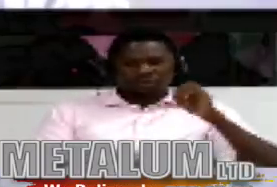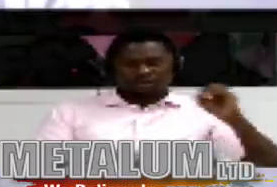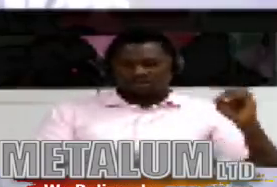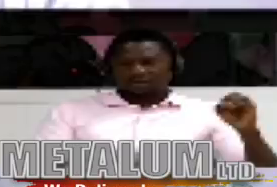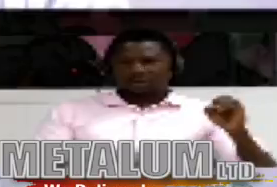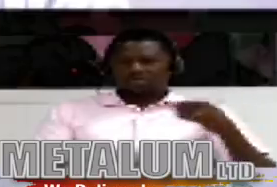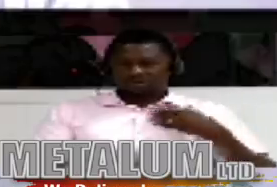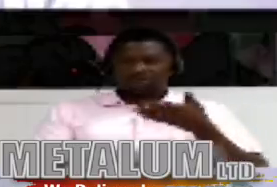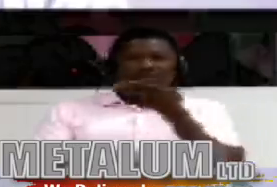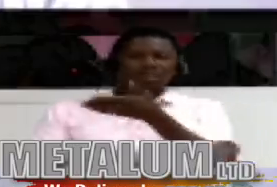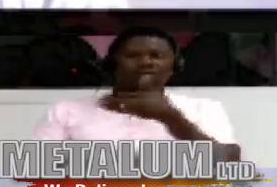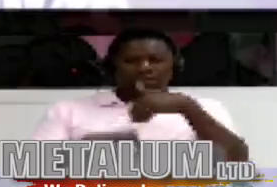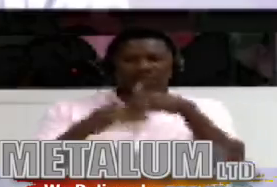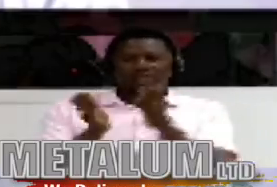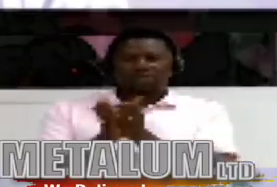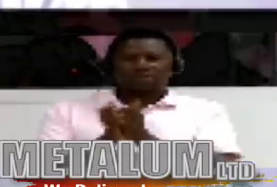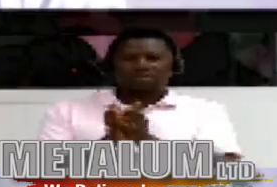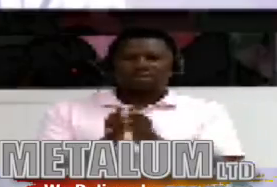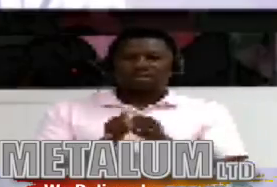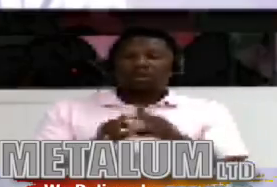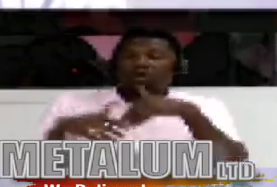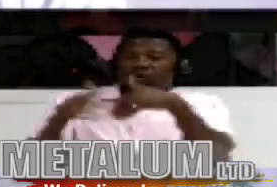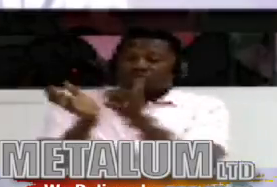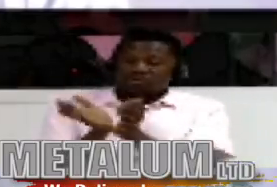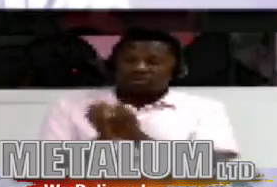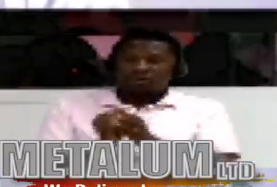students. They called my